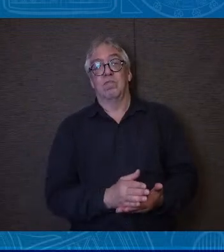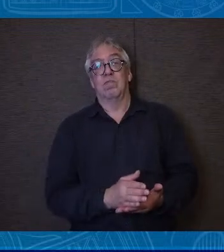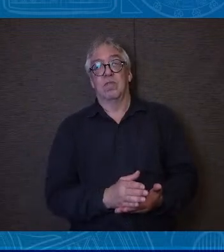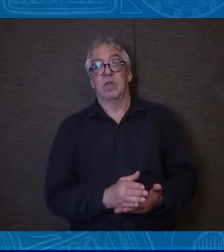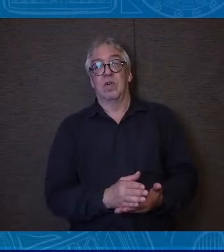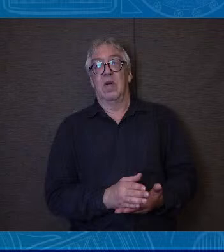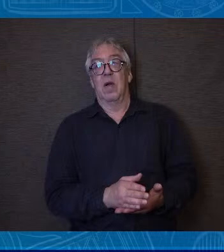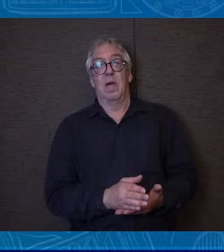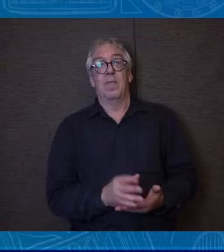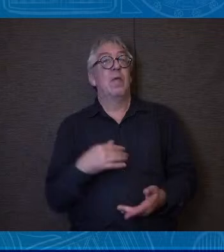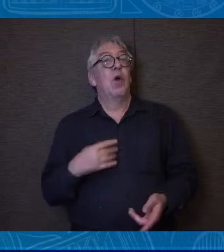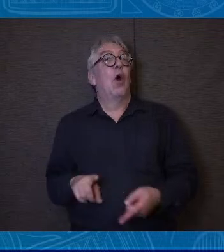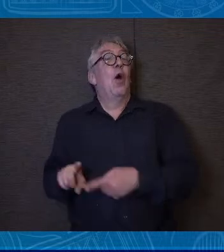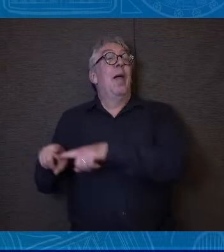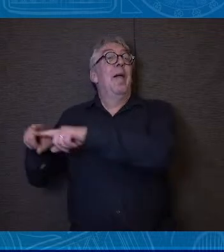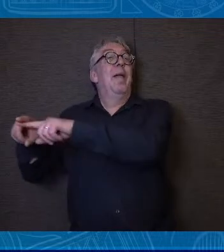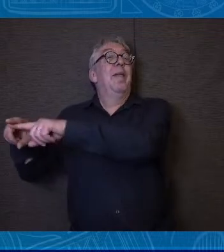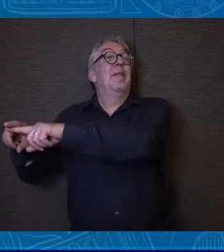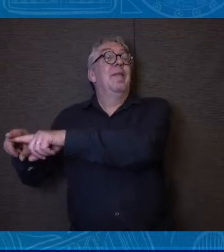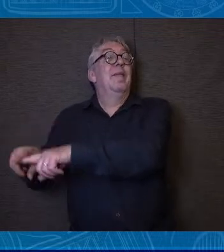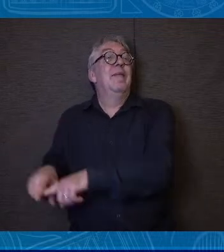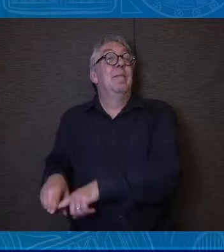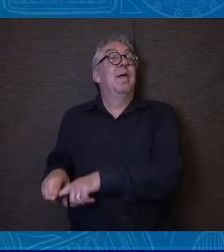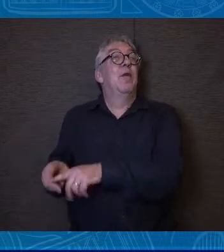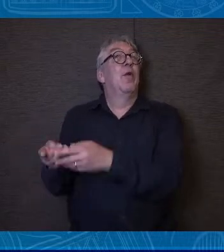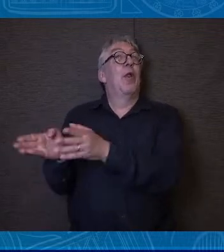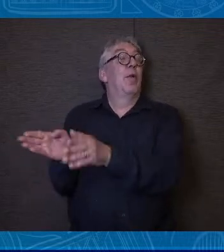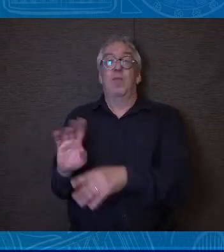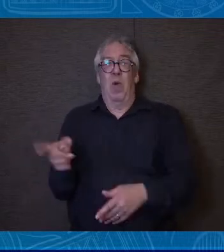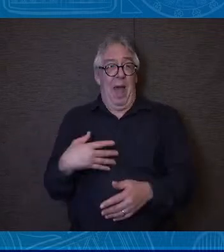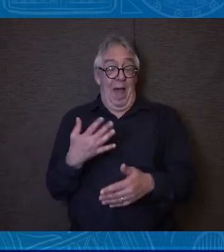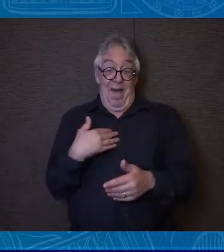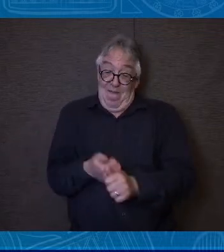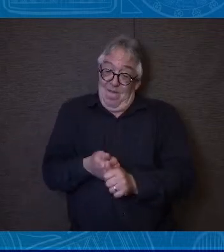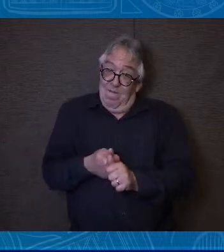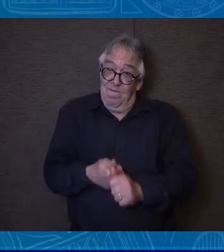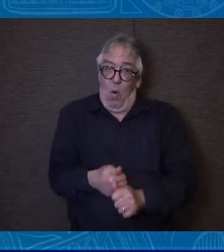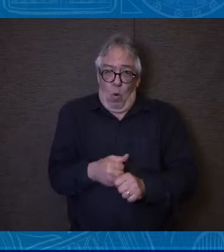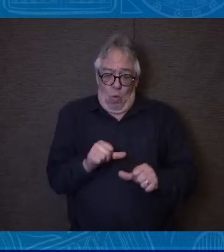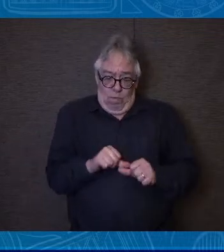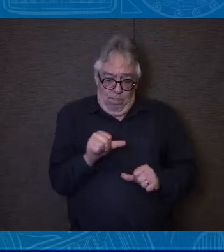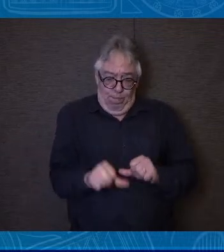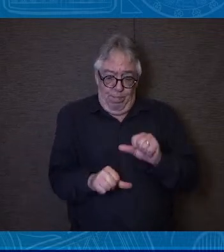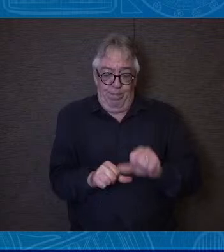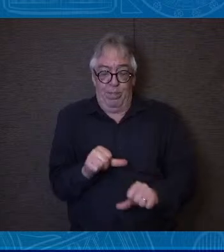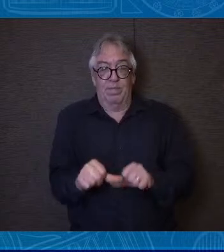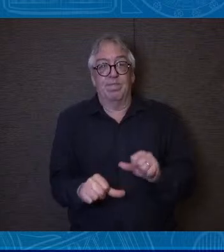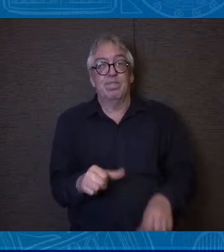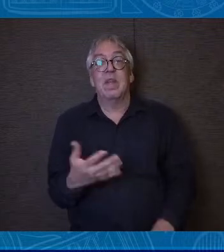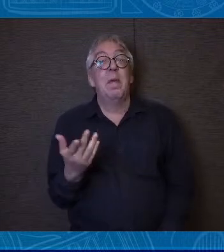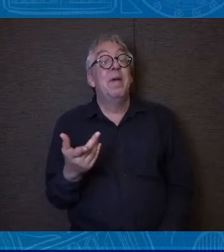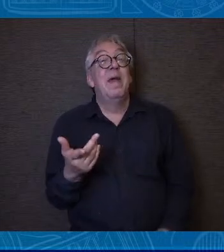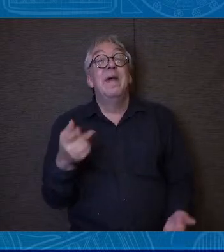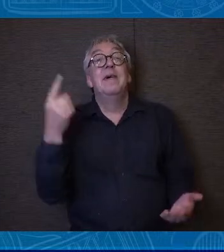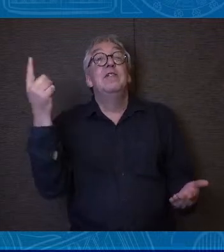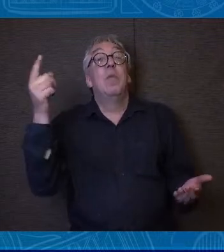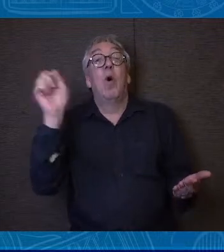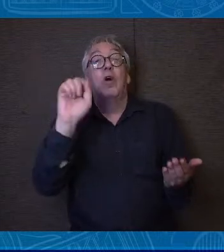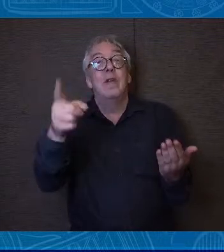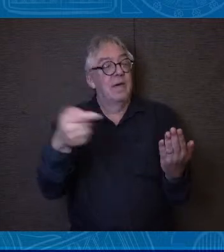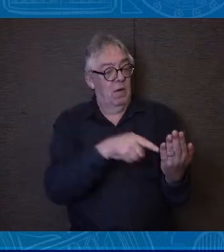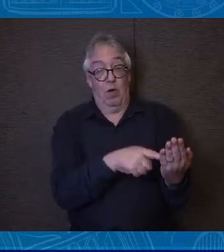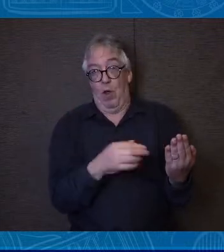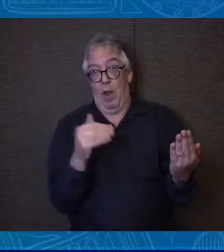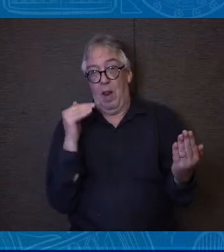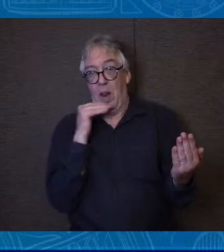we cannot rely on DMARE testing. There's a very strict protocol for that, because if somebody sends you a wrong message